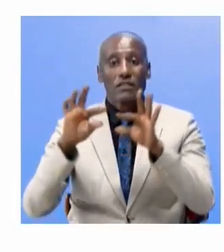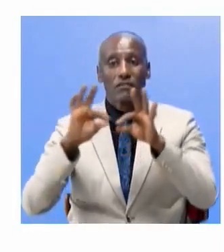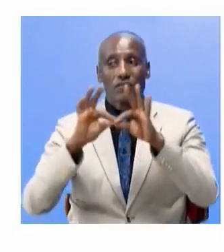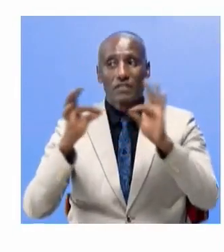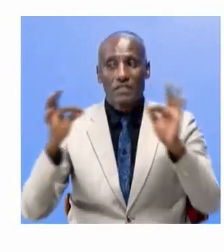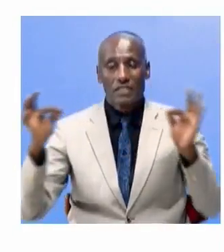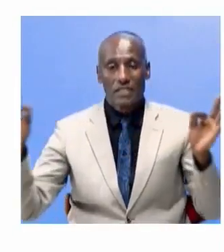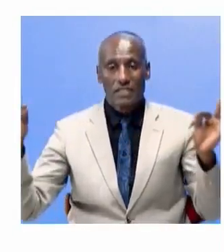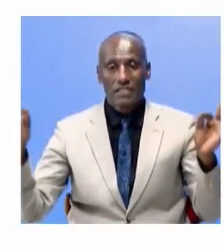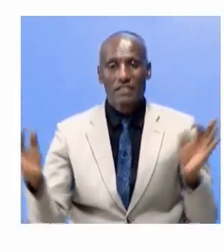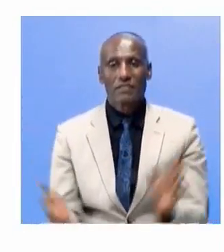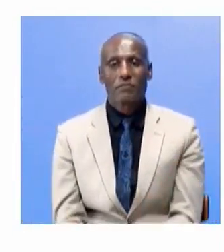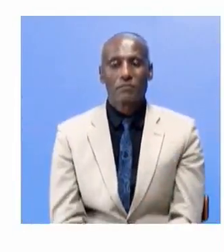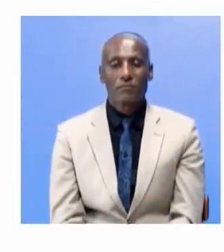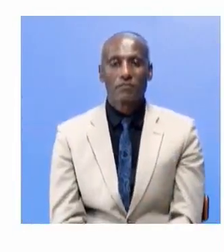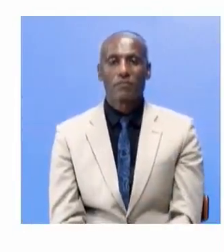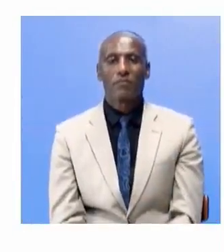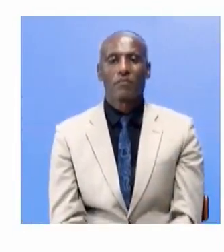in positive